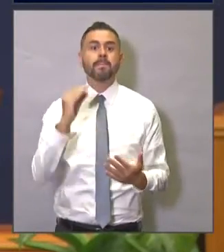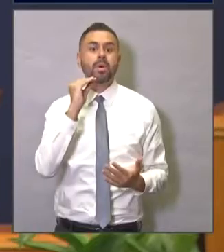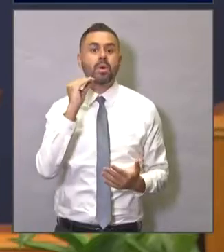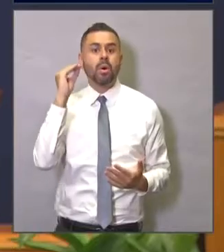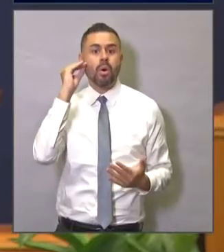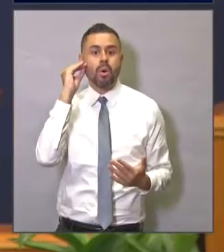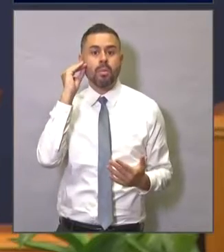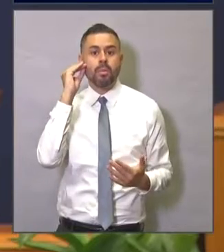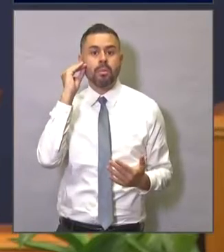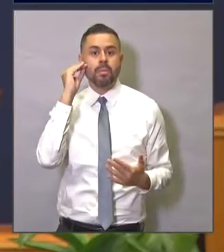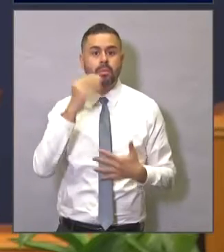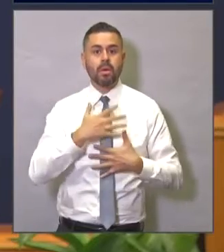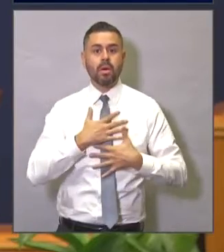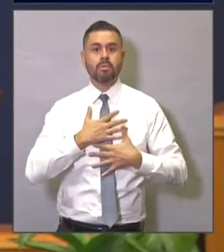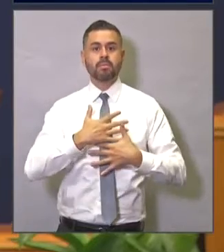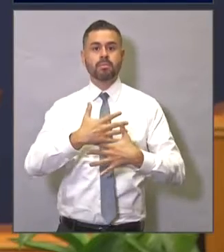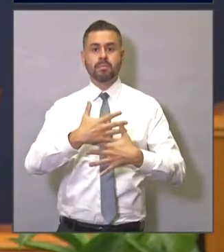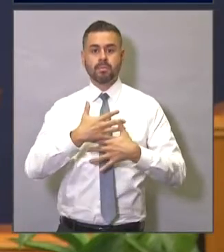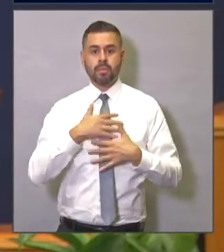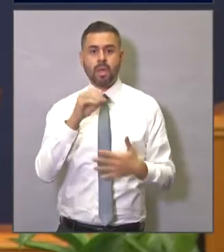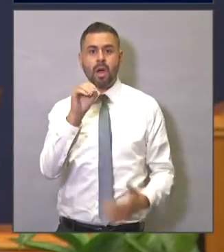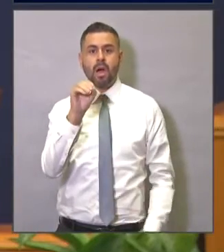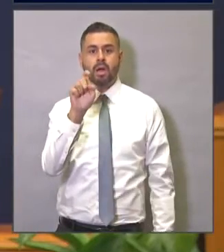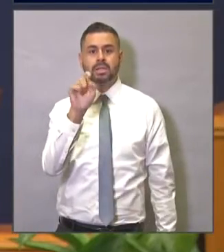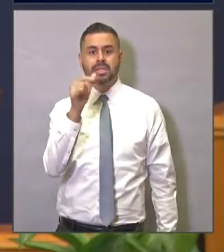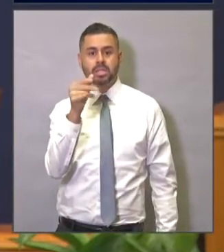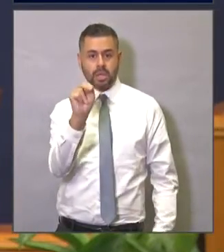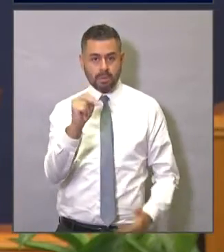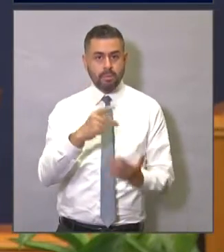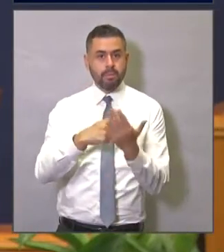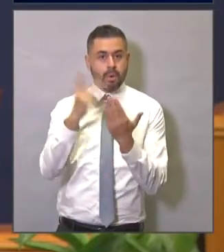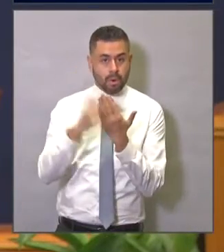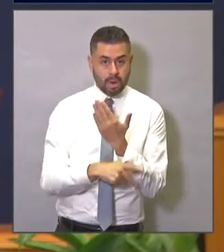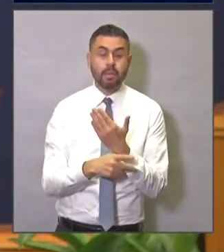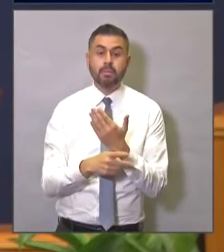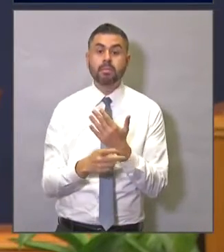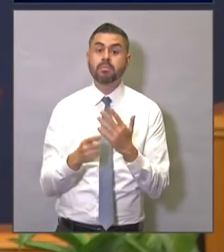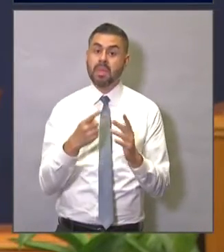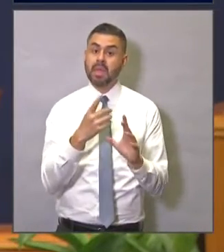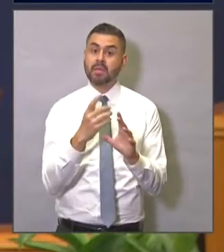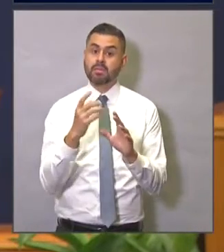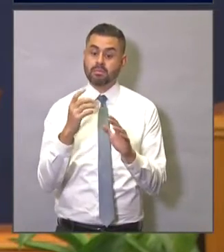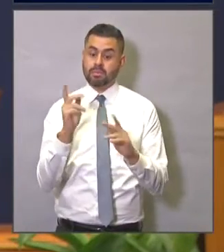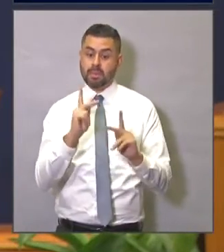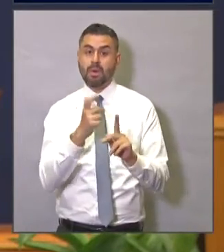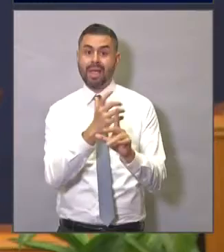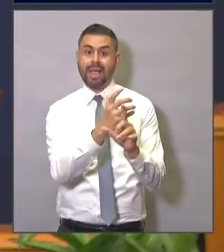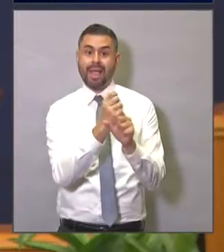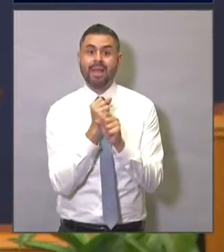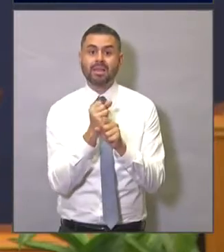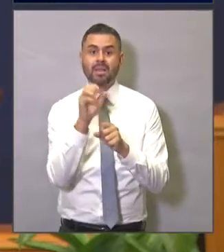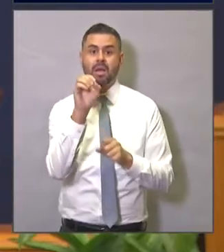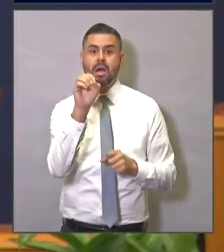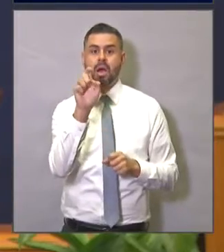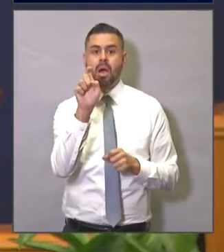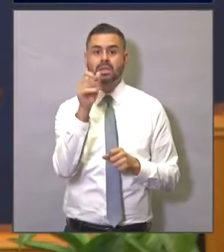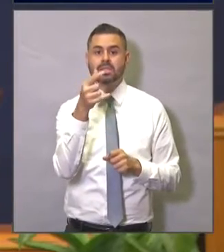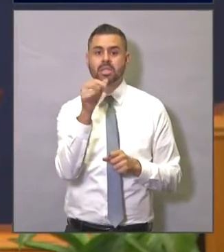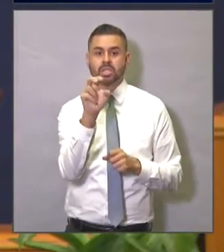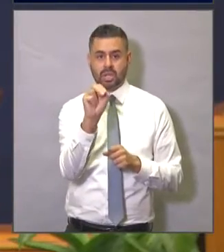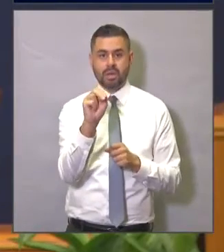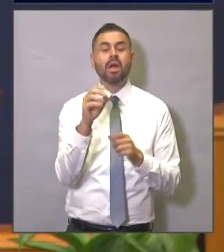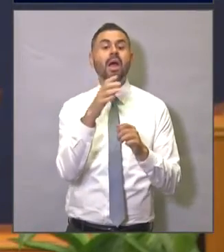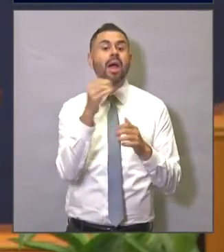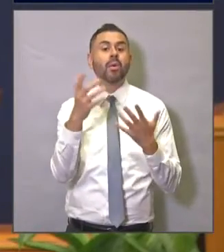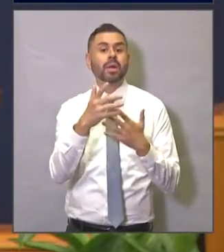oxygen programs, where individuals with COVID can receive oxygen from the safety of their home with close daily follow-up